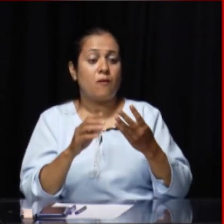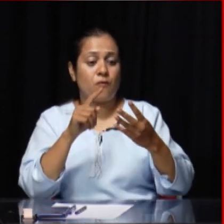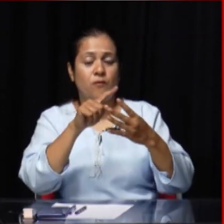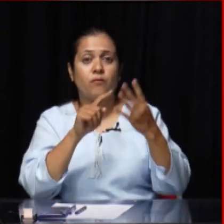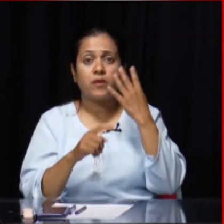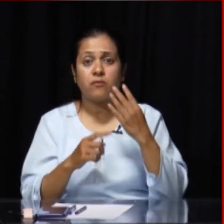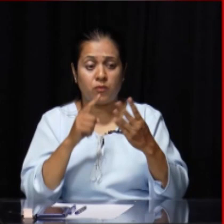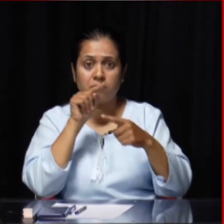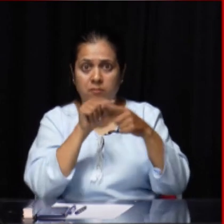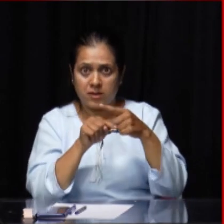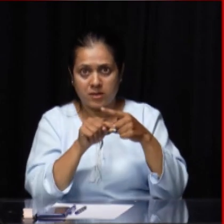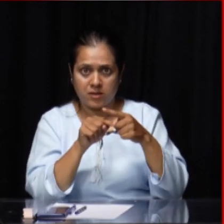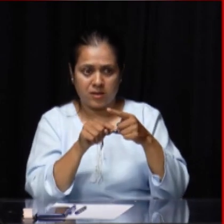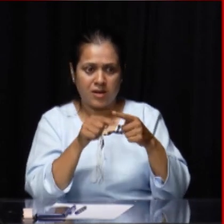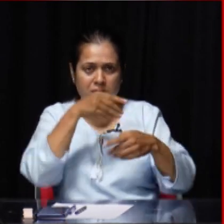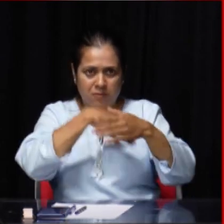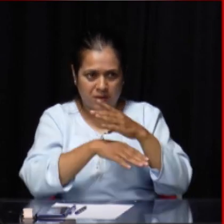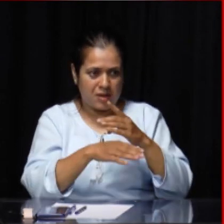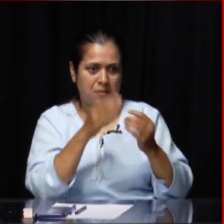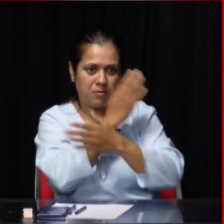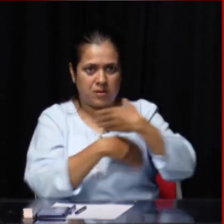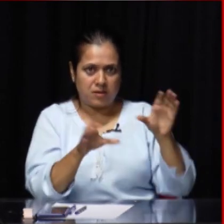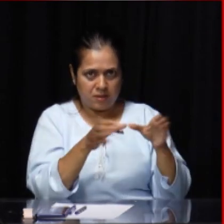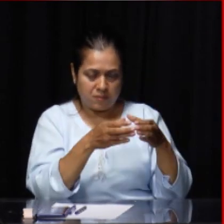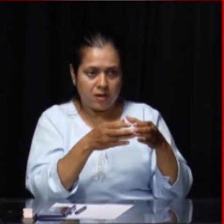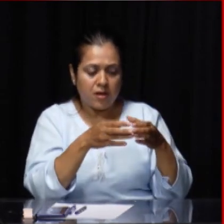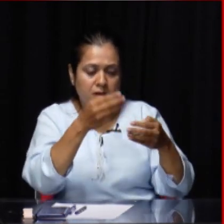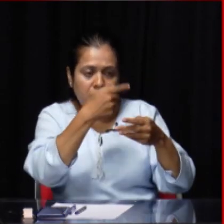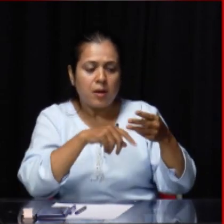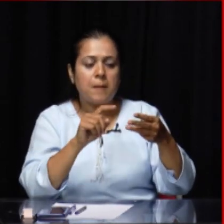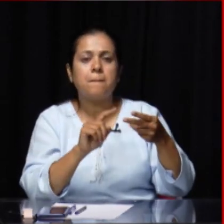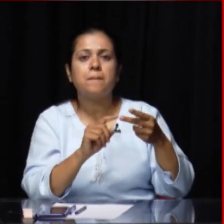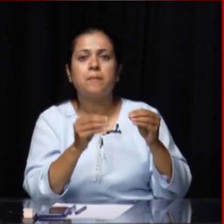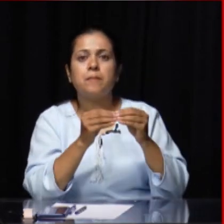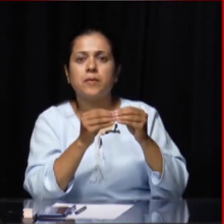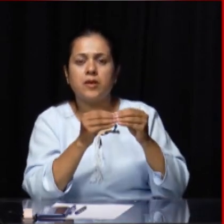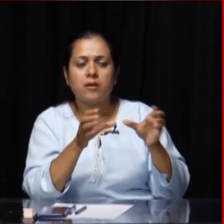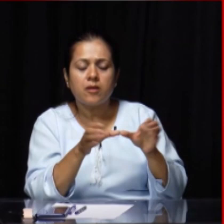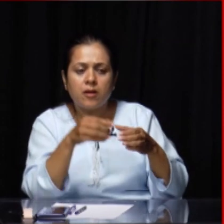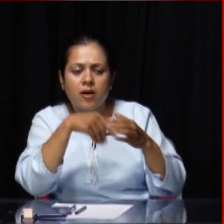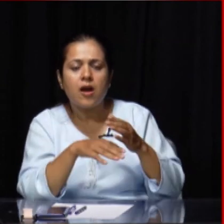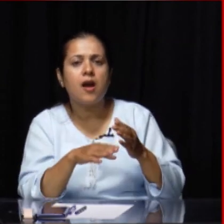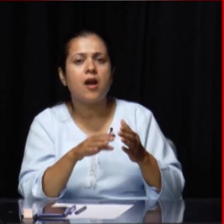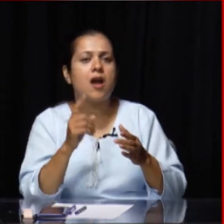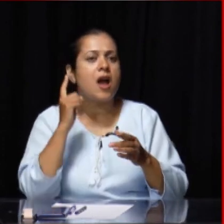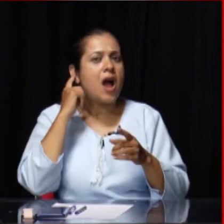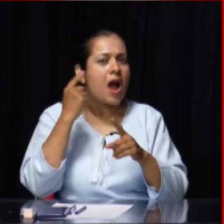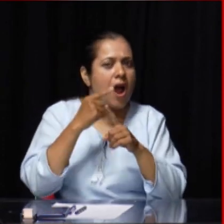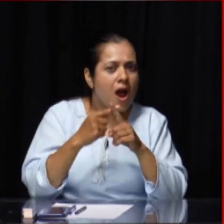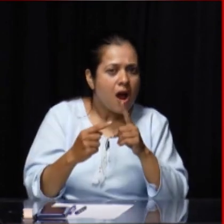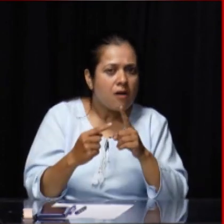4% reservation, which is there for persons with disabilities, in B category, reservation is for partial and